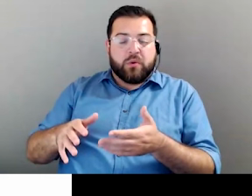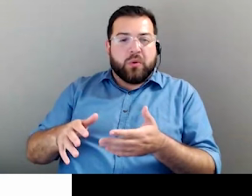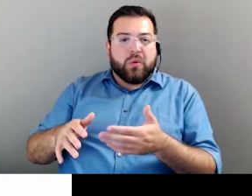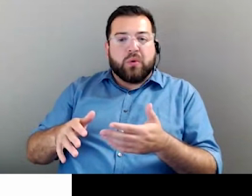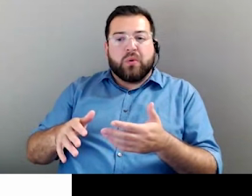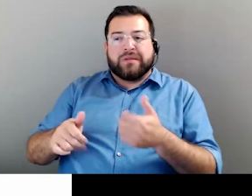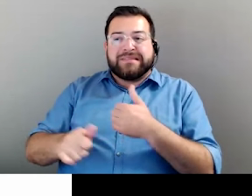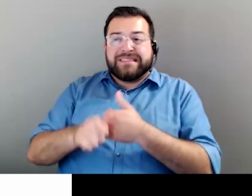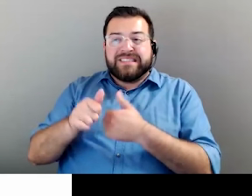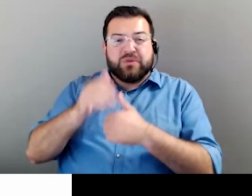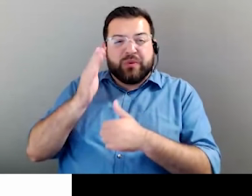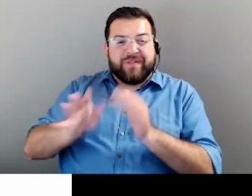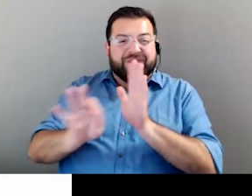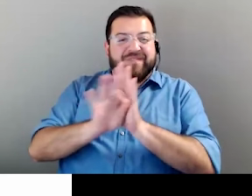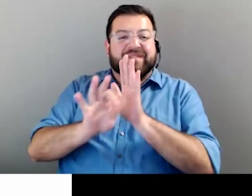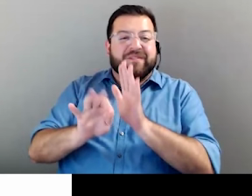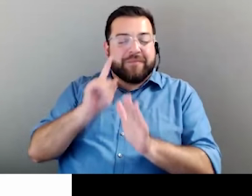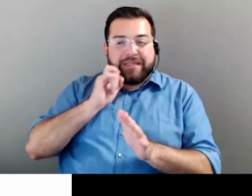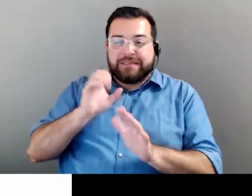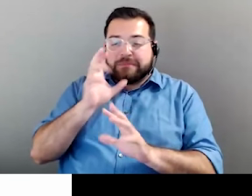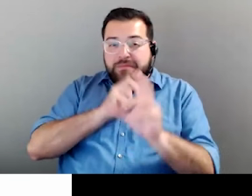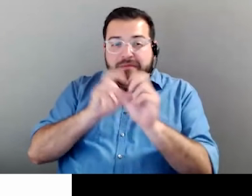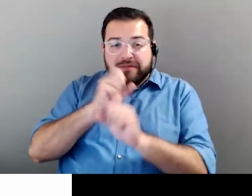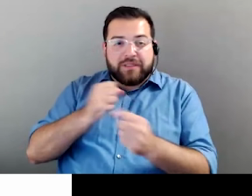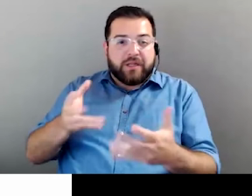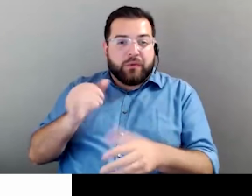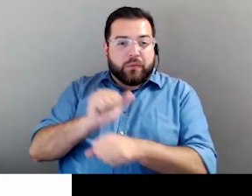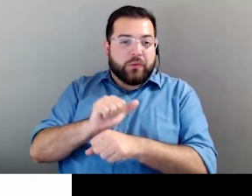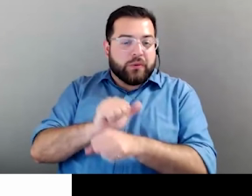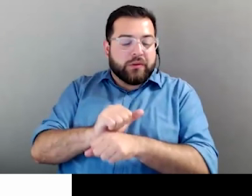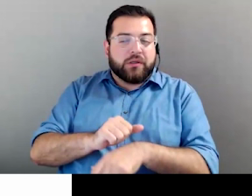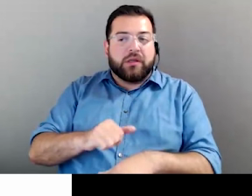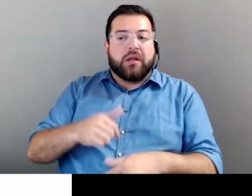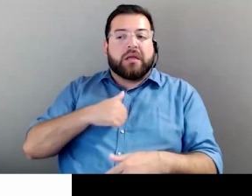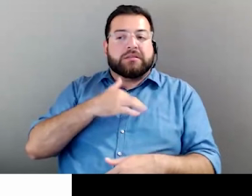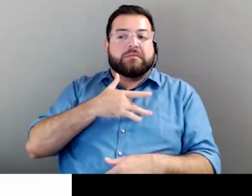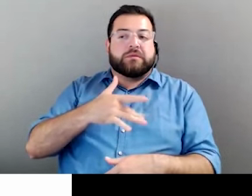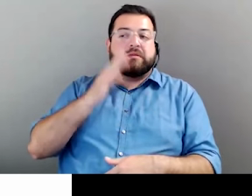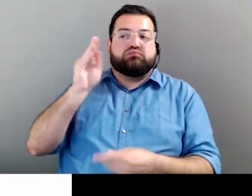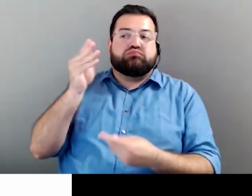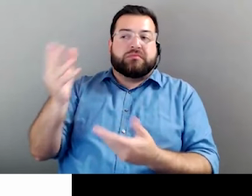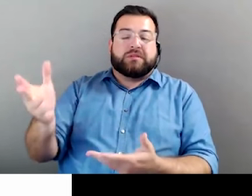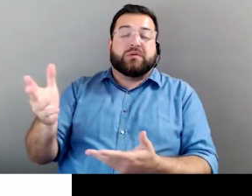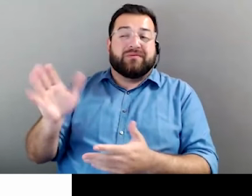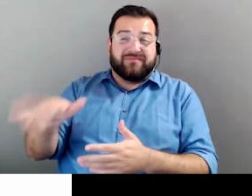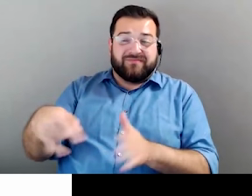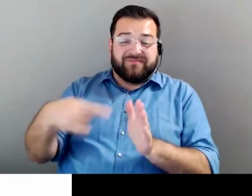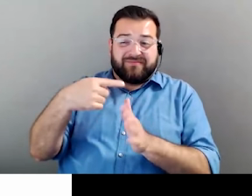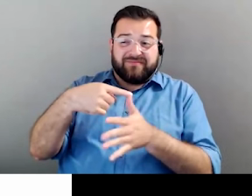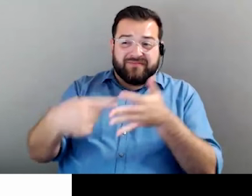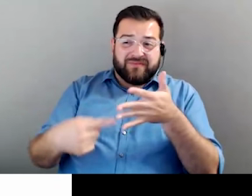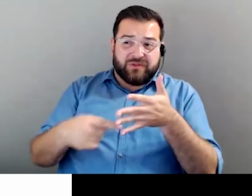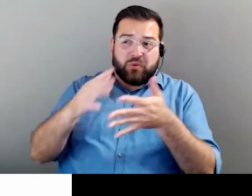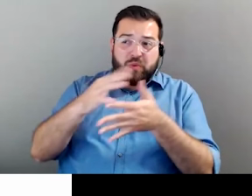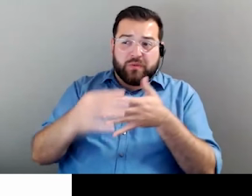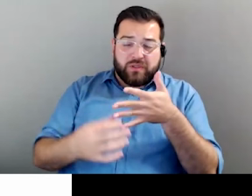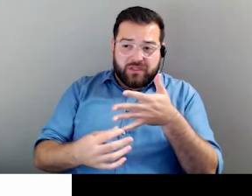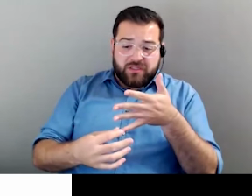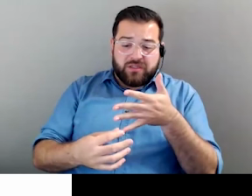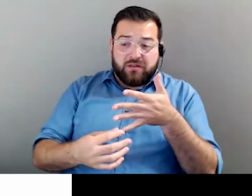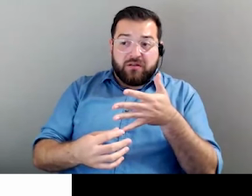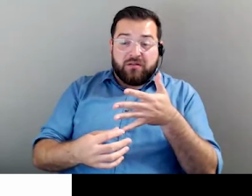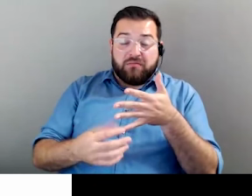so much work, I usually let the student know, like, hey, here are the options. And one of those options being